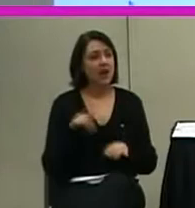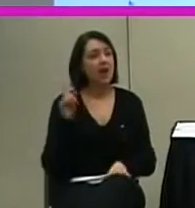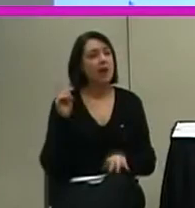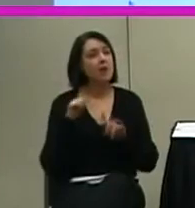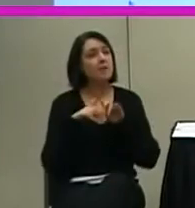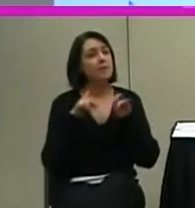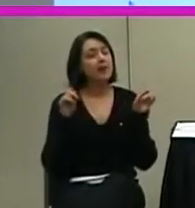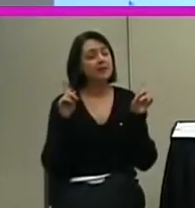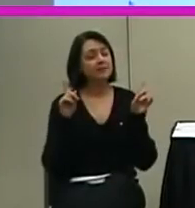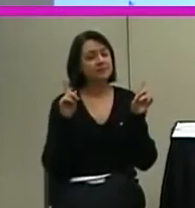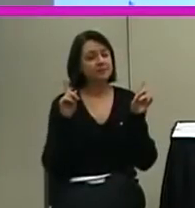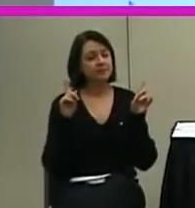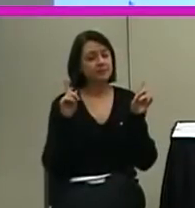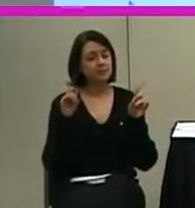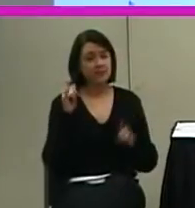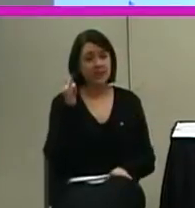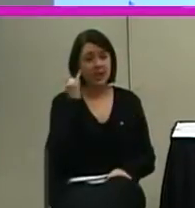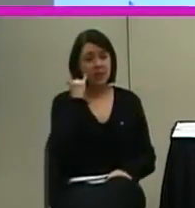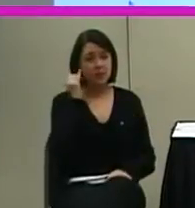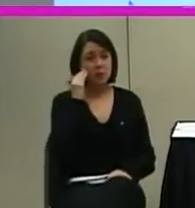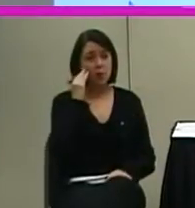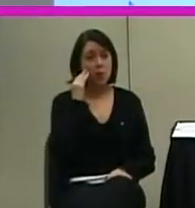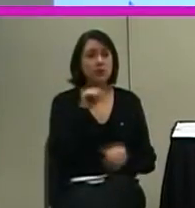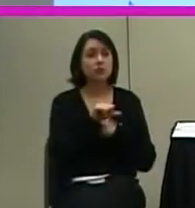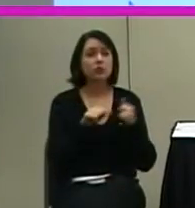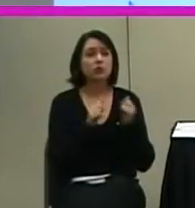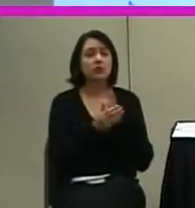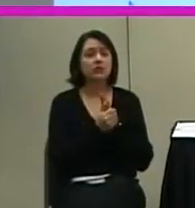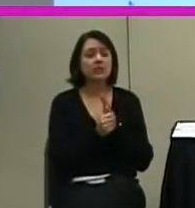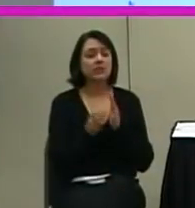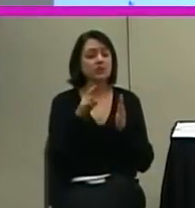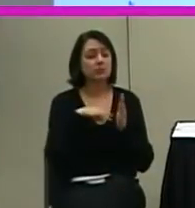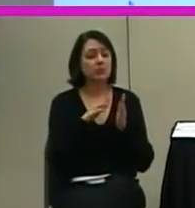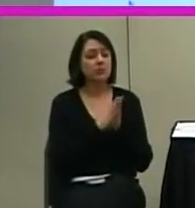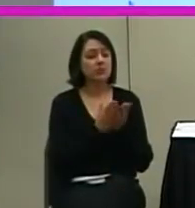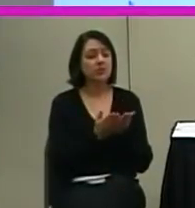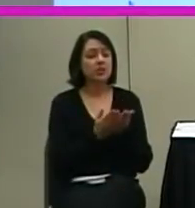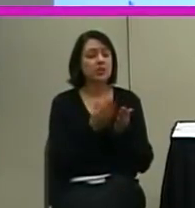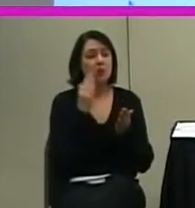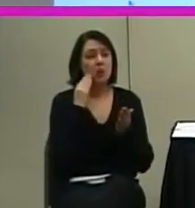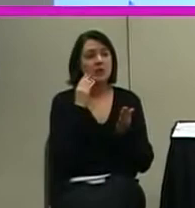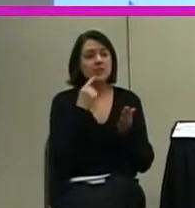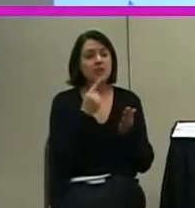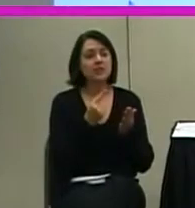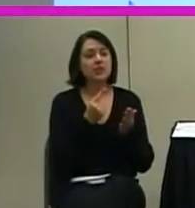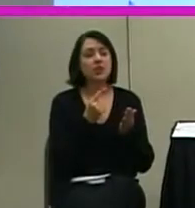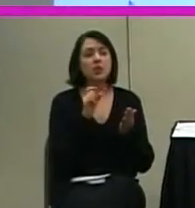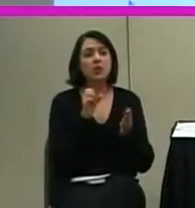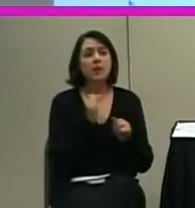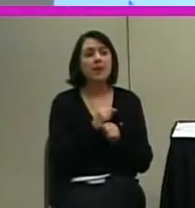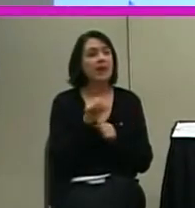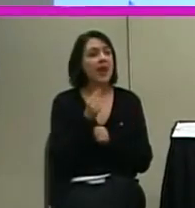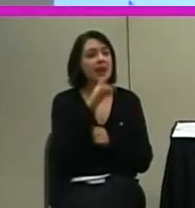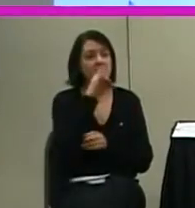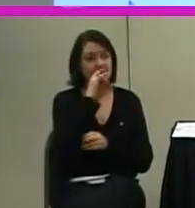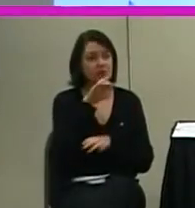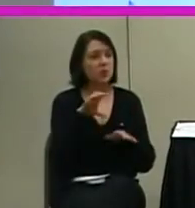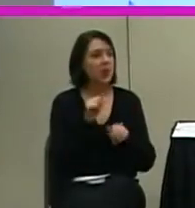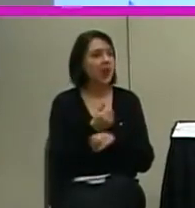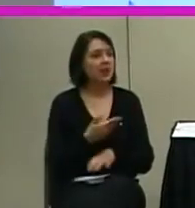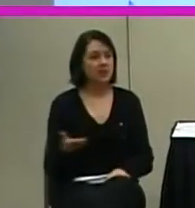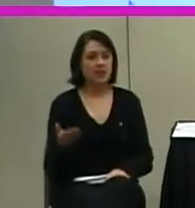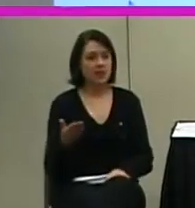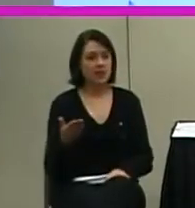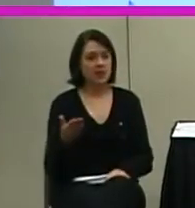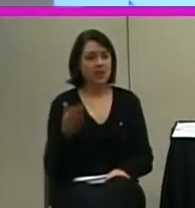But if you know the social skills literature at all, what you know is that it says you can make any kid do